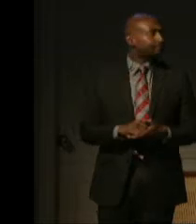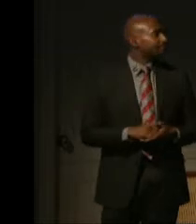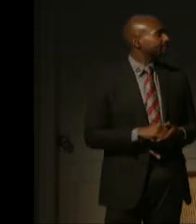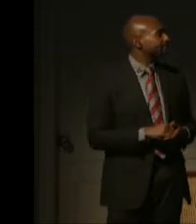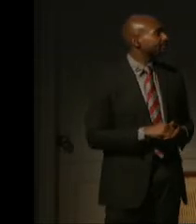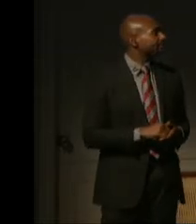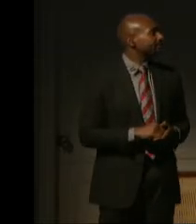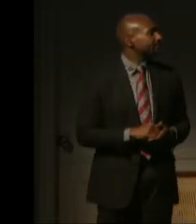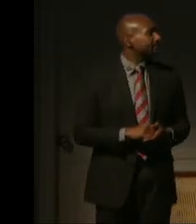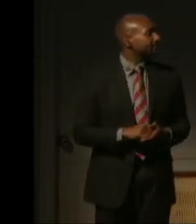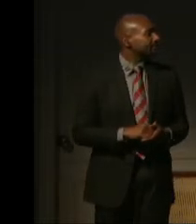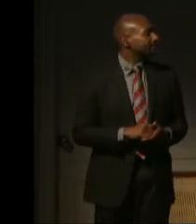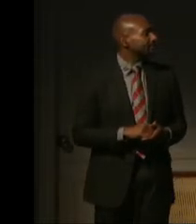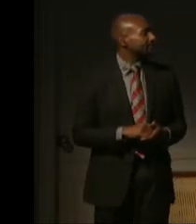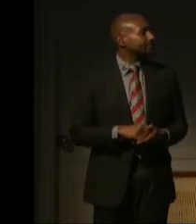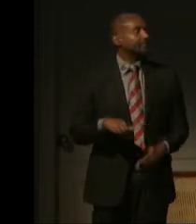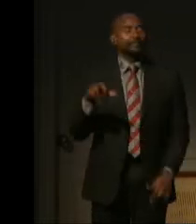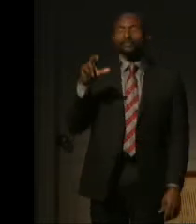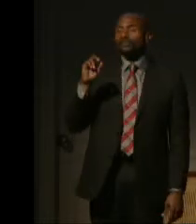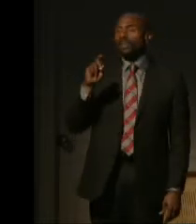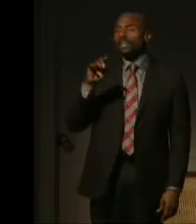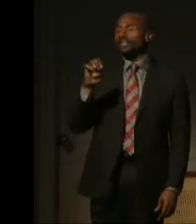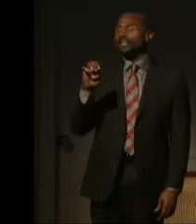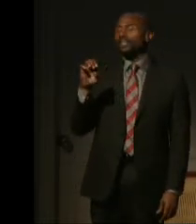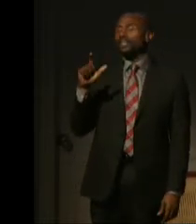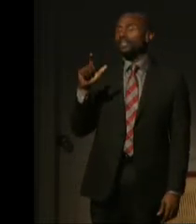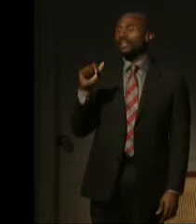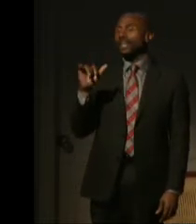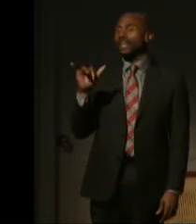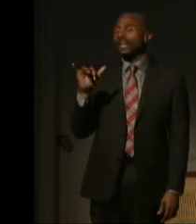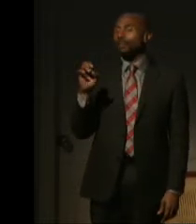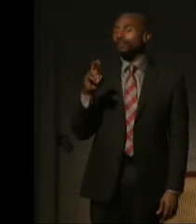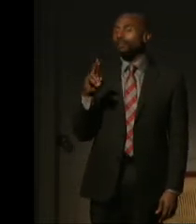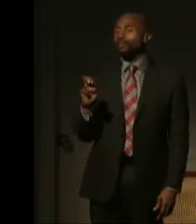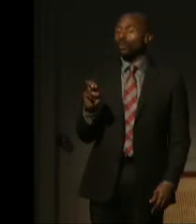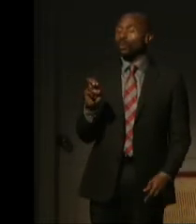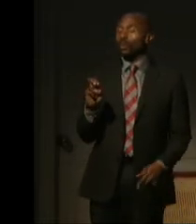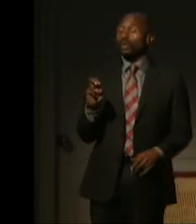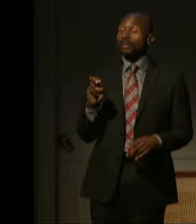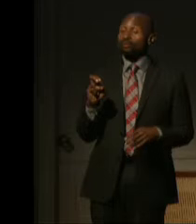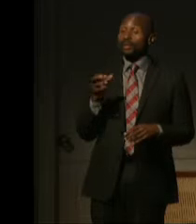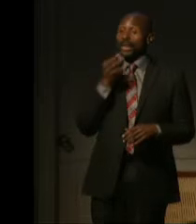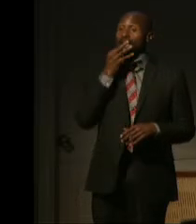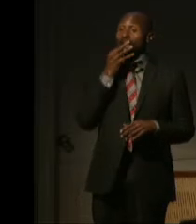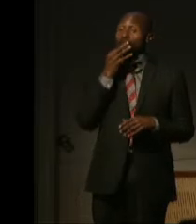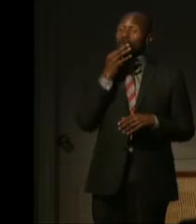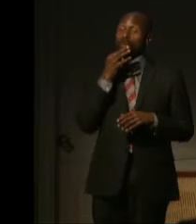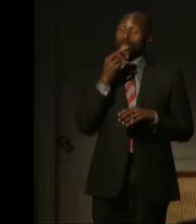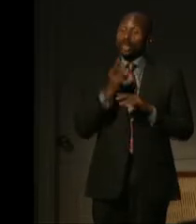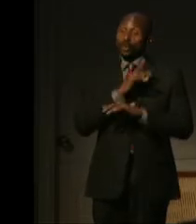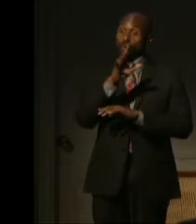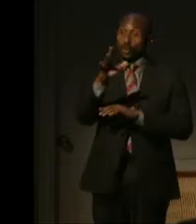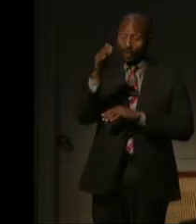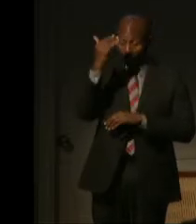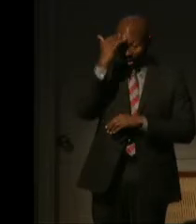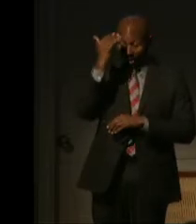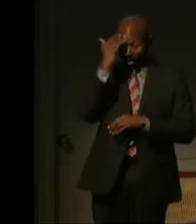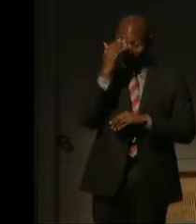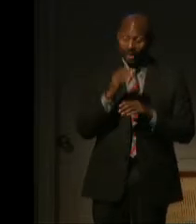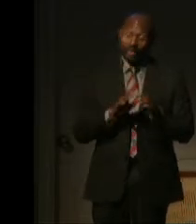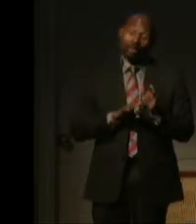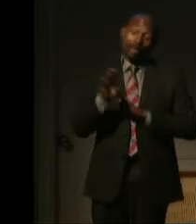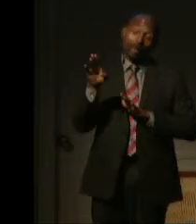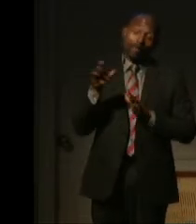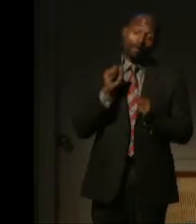Roxie Laybourne drew upon her expertise and developed a method for identifying samples, and she would compare them to the collection